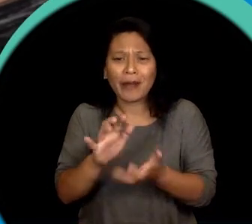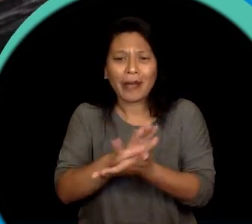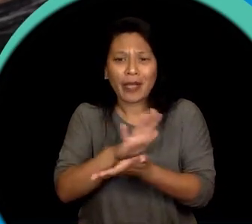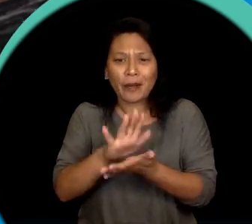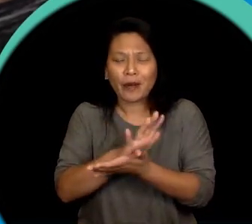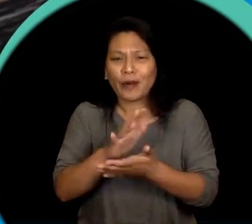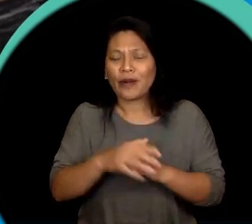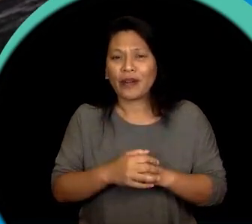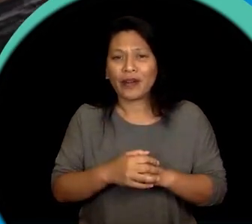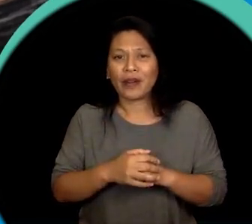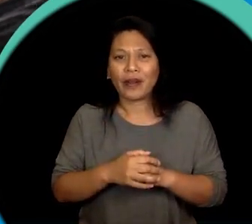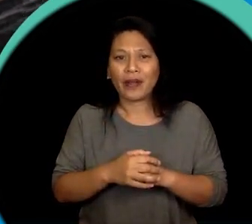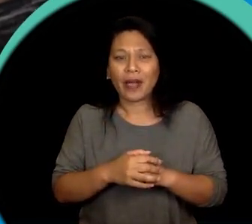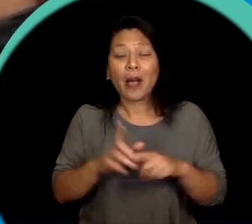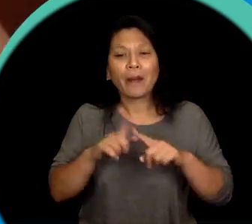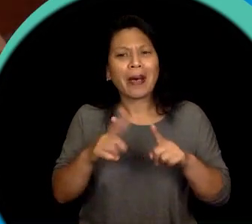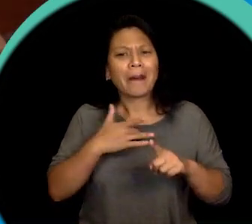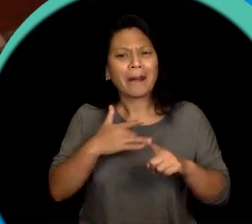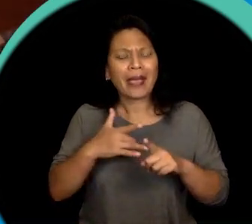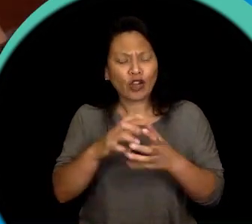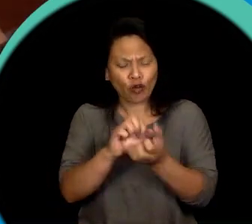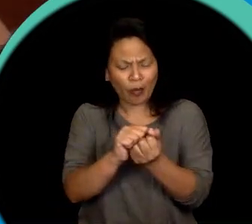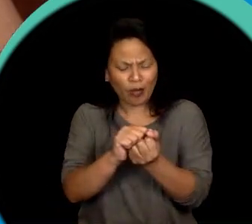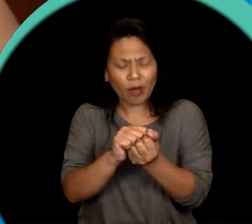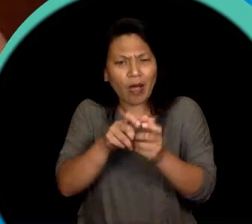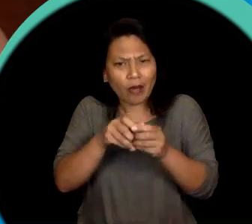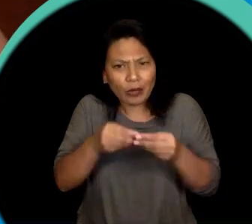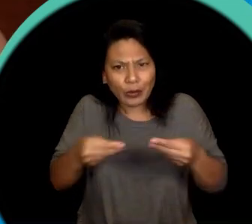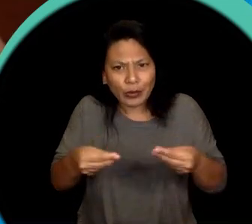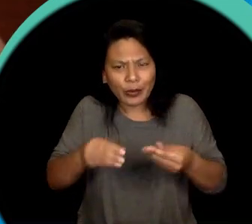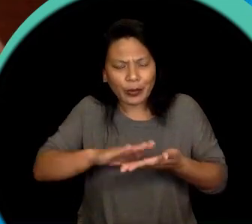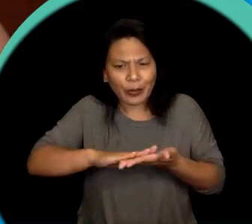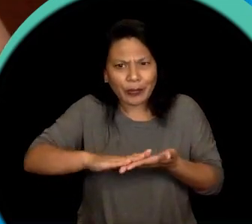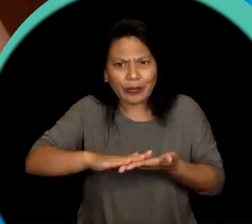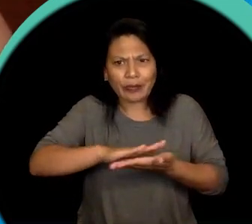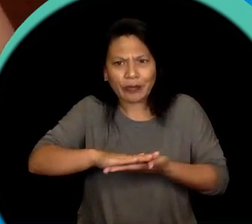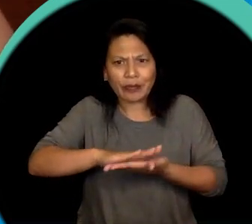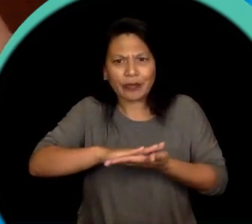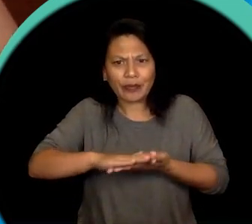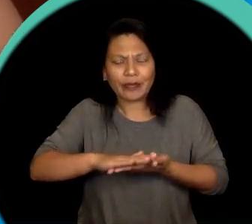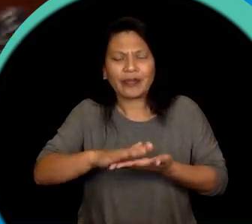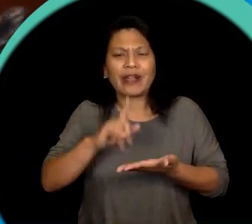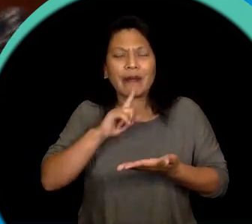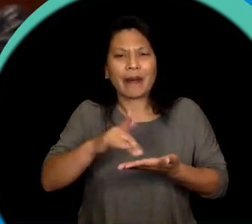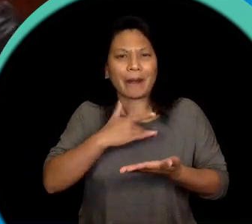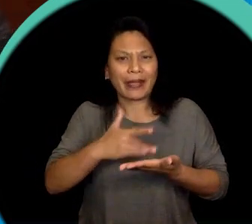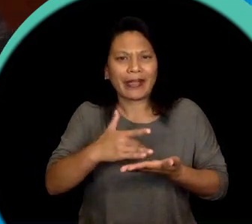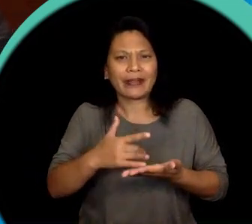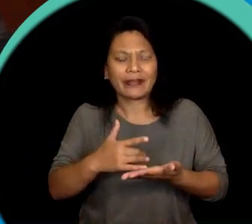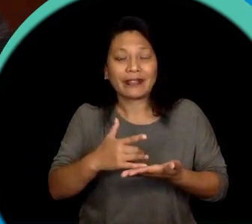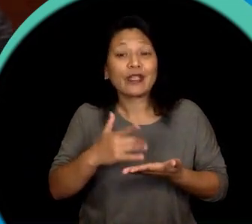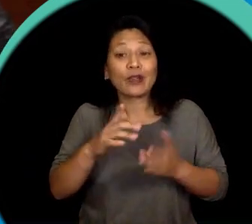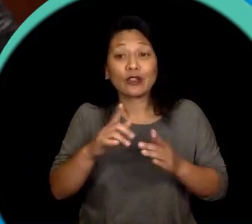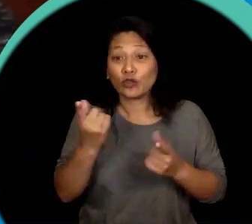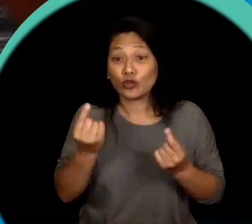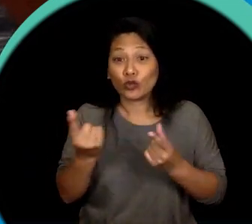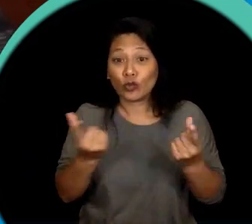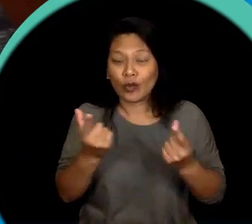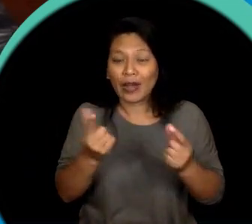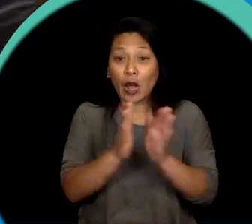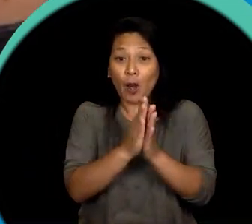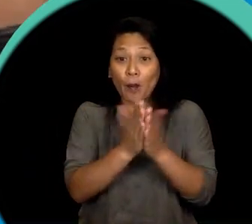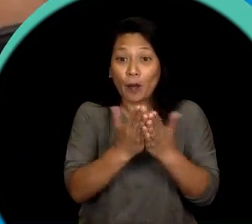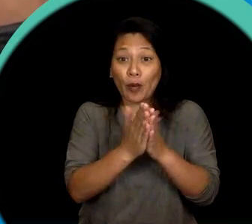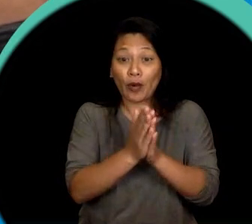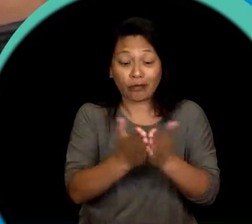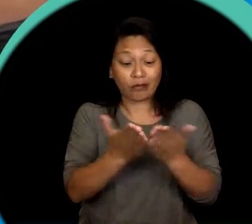to make it easy to make art with, I flatten it between the pages of a heavy book. And